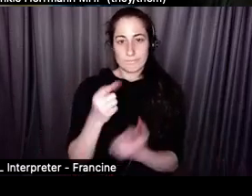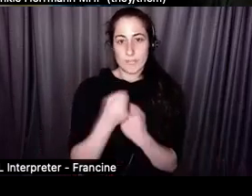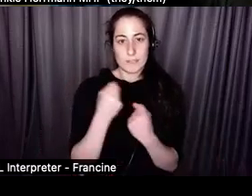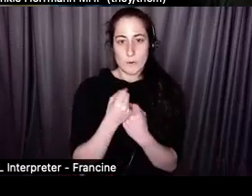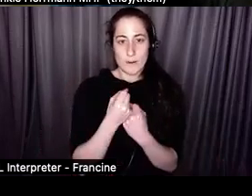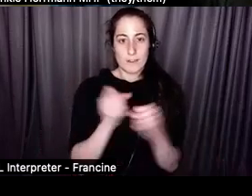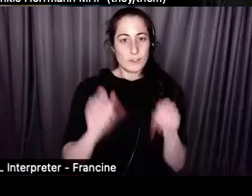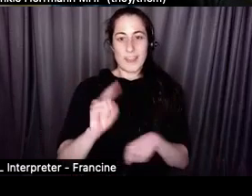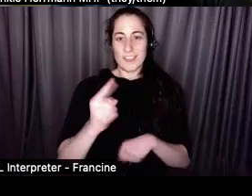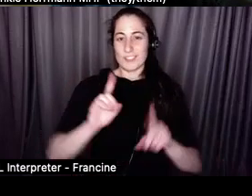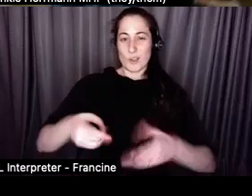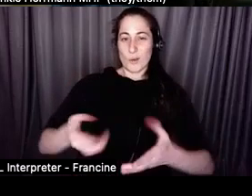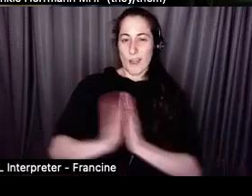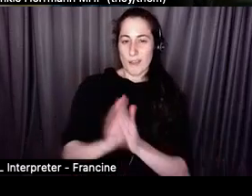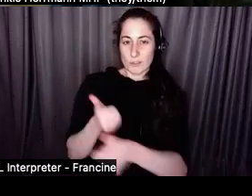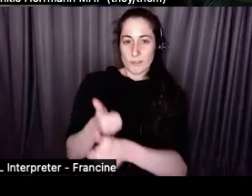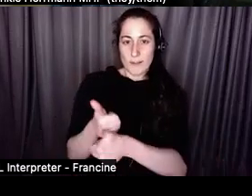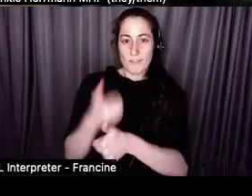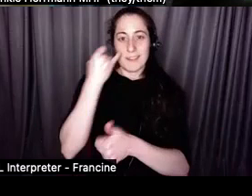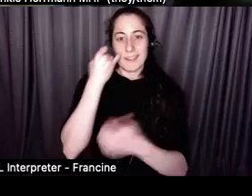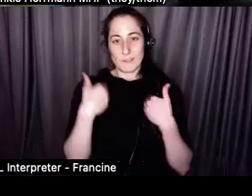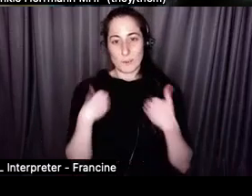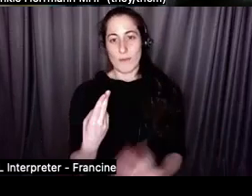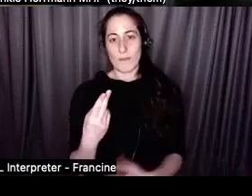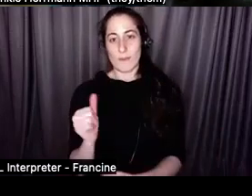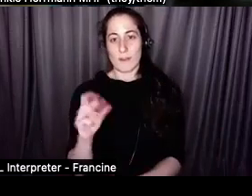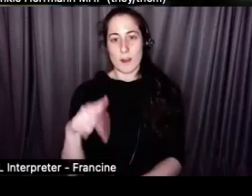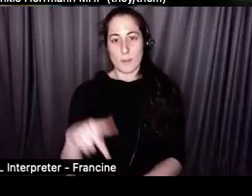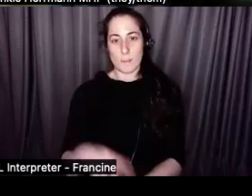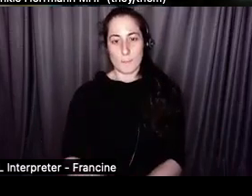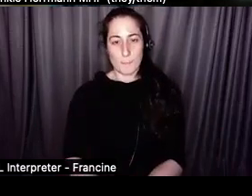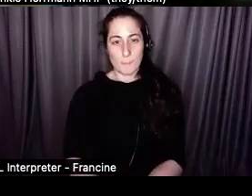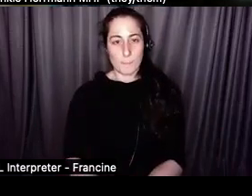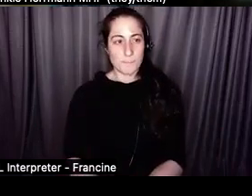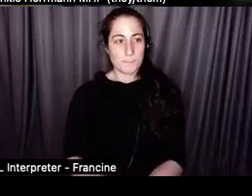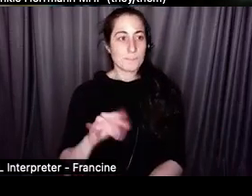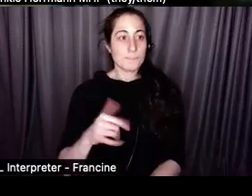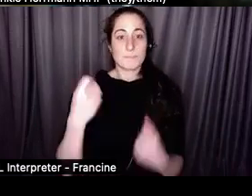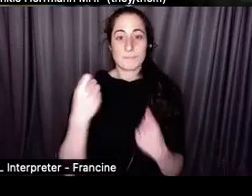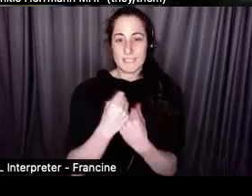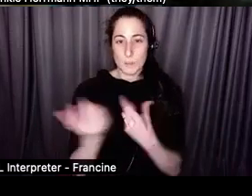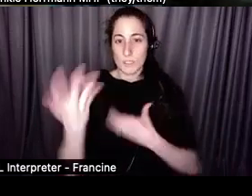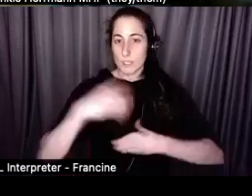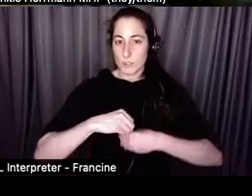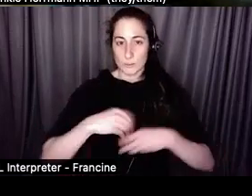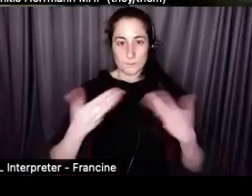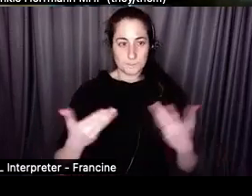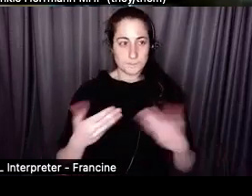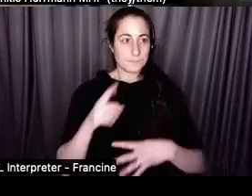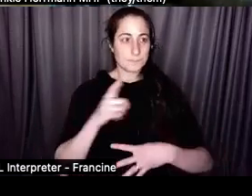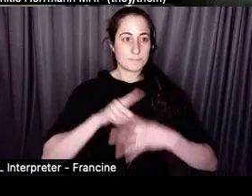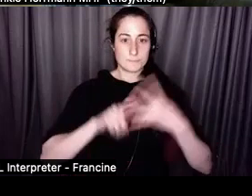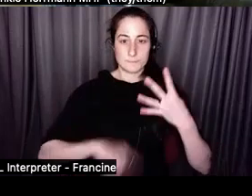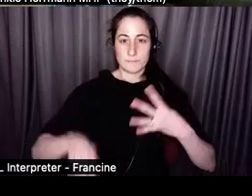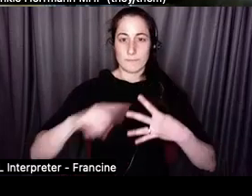just go ask for them yourself if you have Medicaid HARP. These supports are empowerment